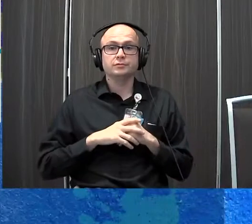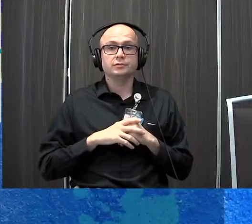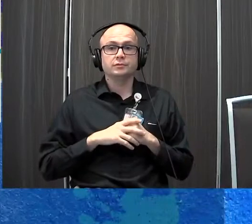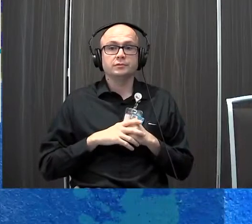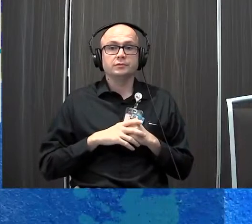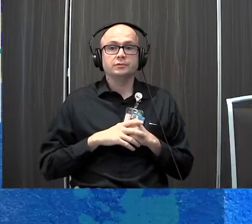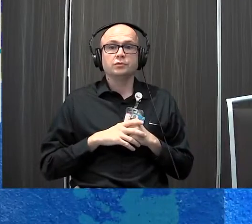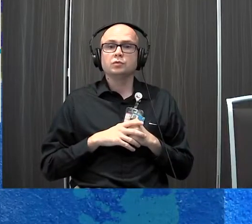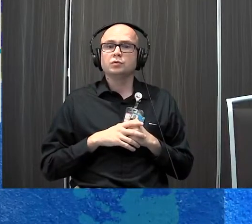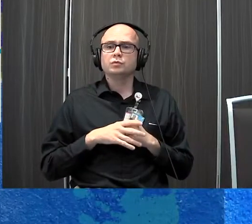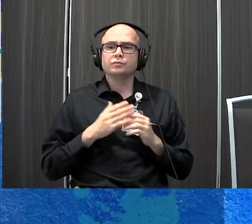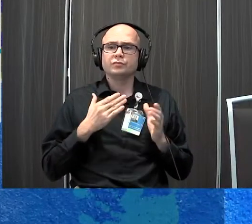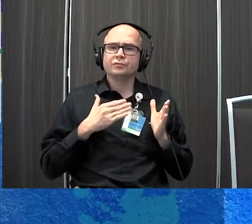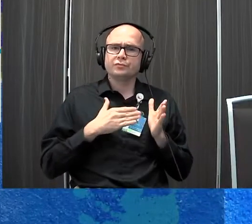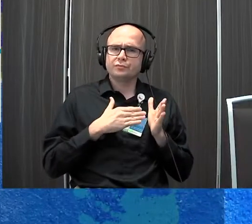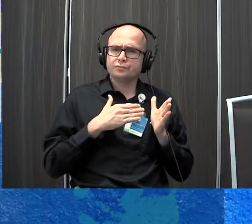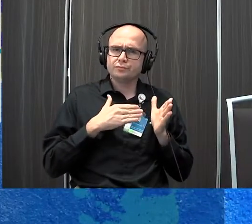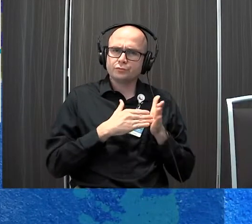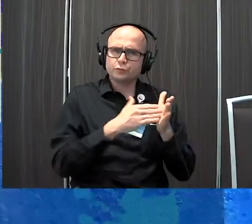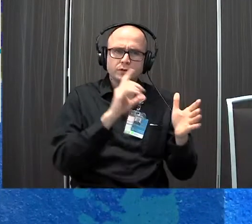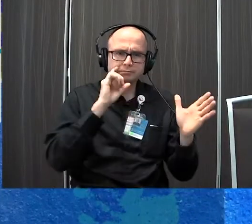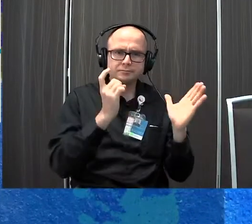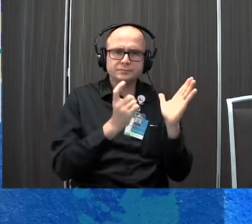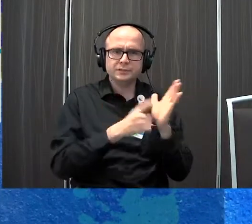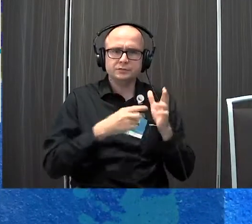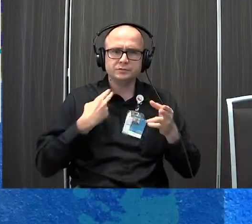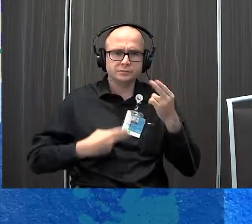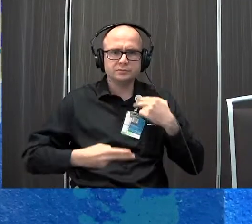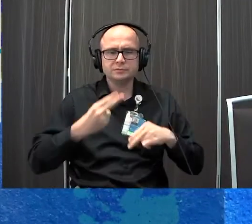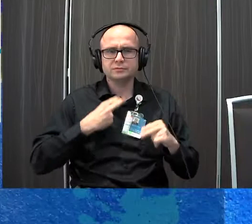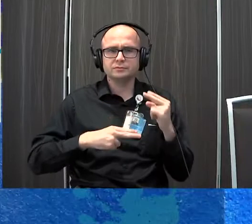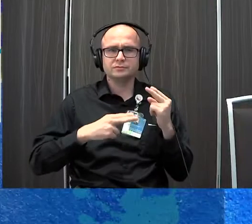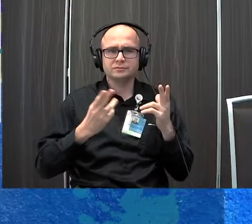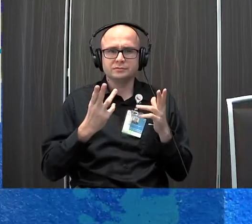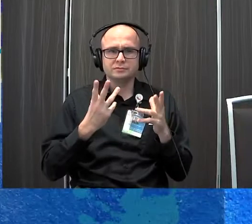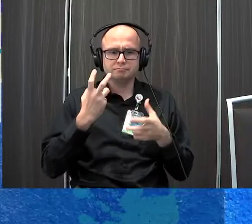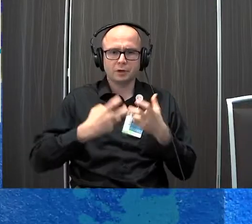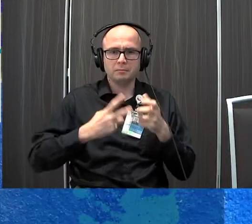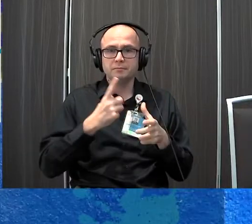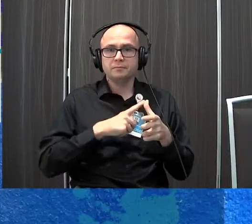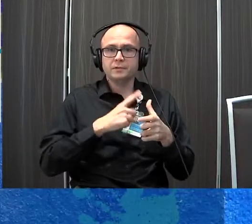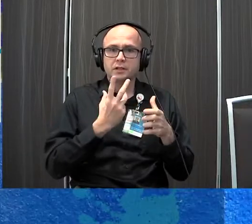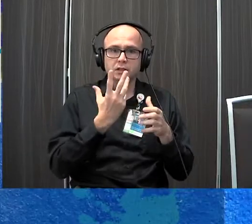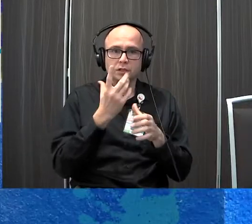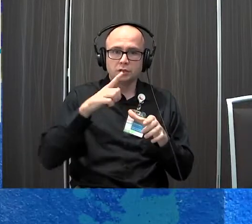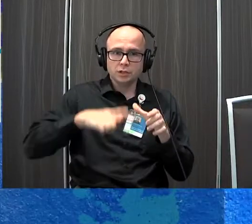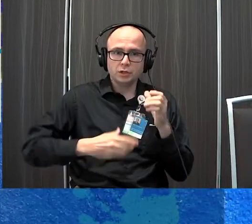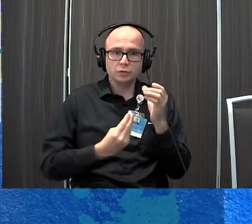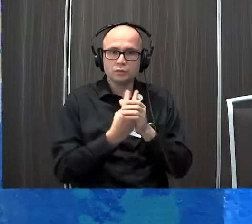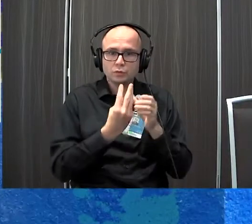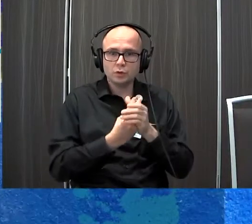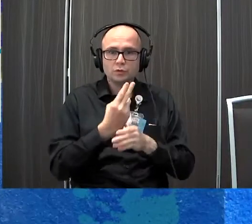is the most frequent endocrine issue in charge? Is it low growth hormone? Is it low puberty or